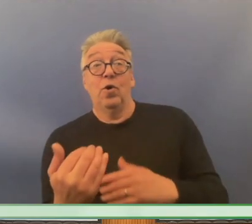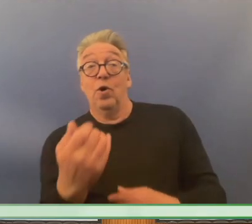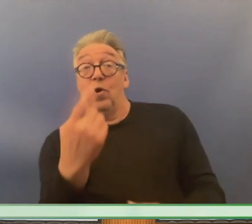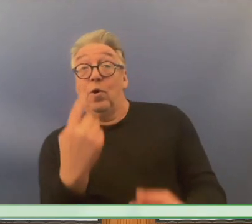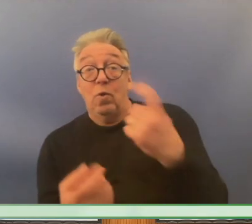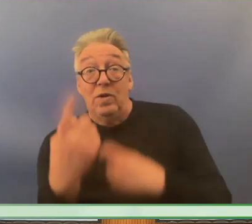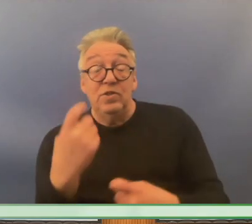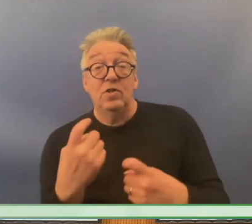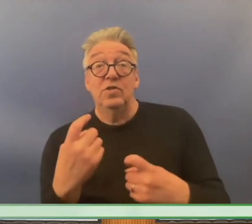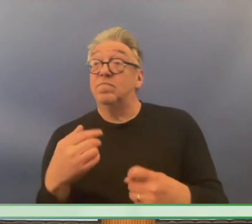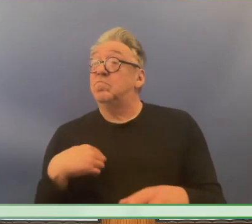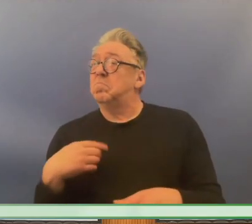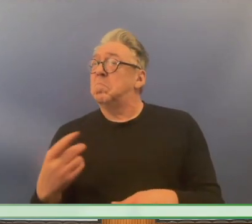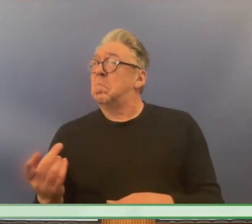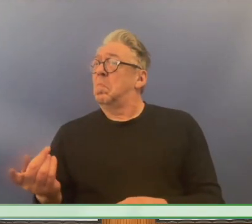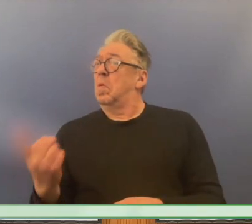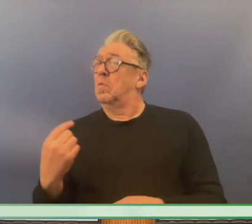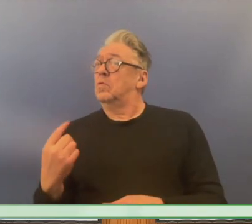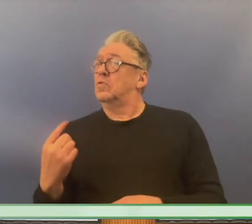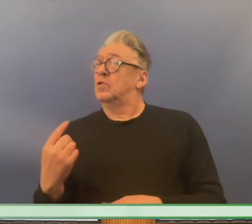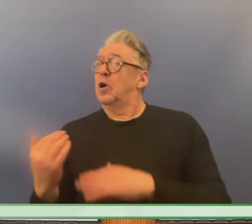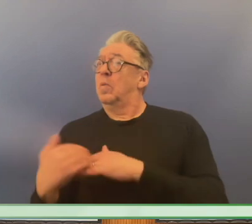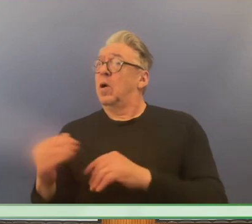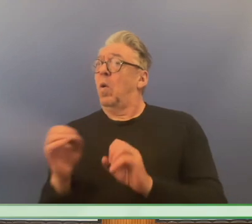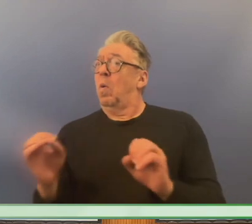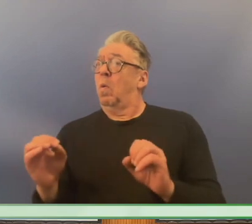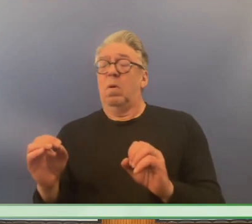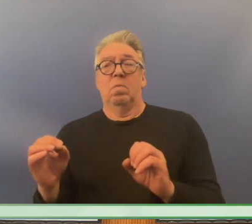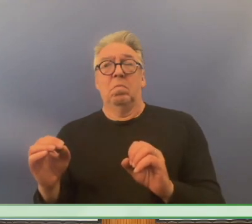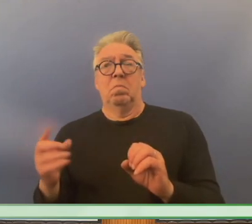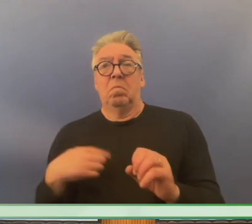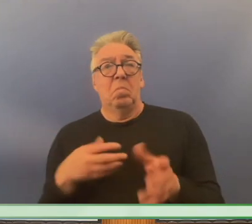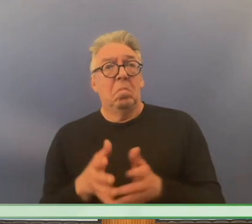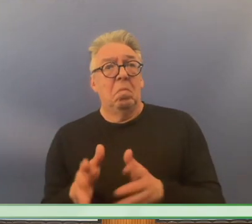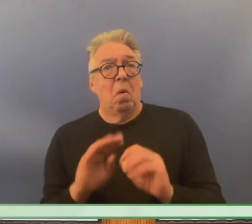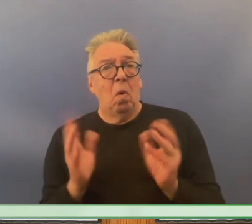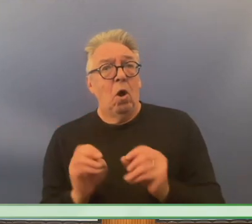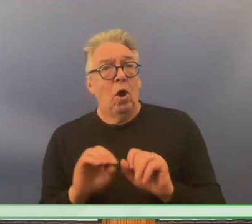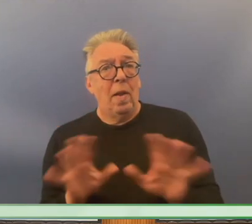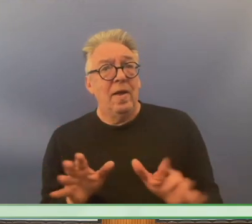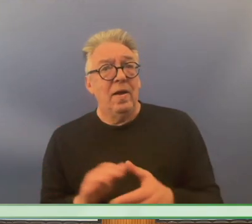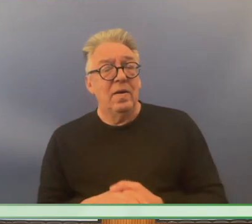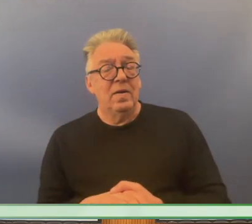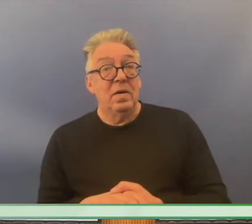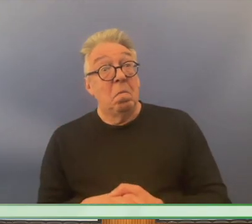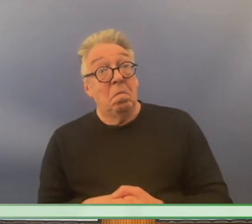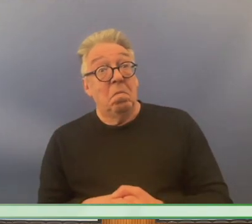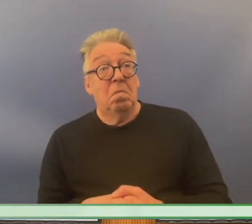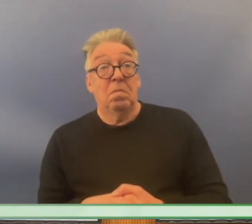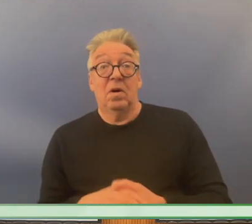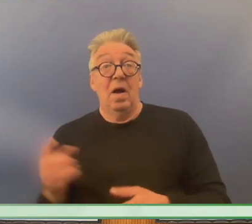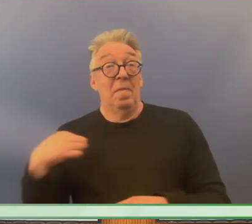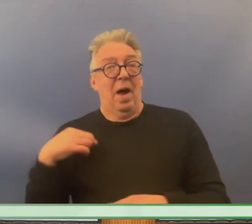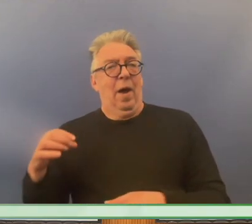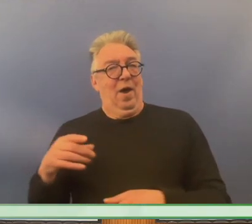no question, everything was all clear. So my colleagues had to learn that when I asked that,